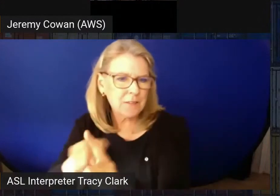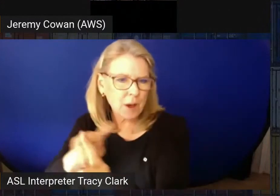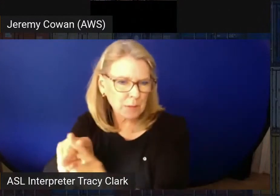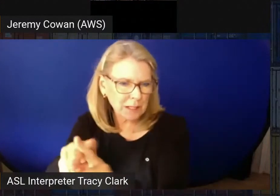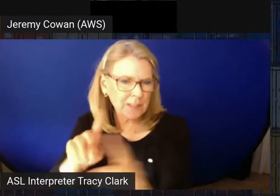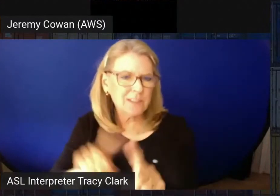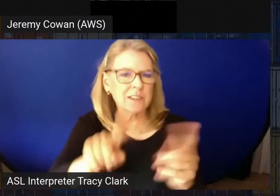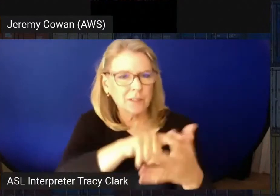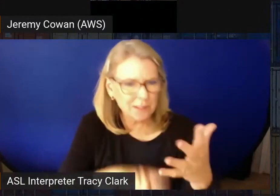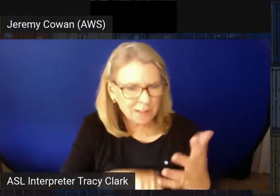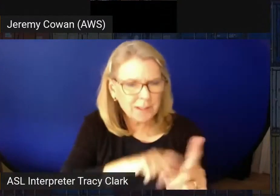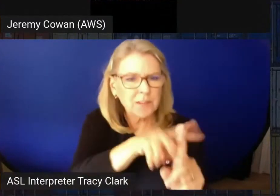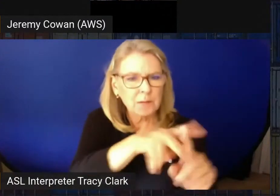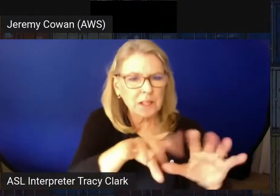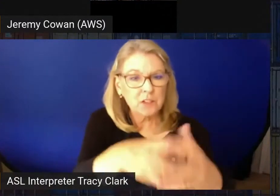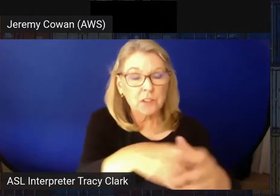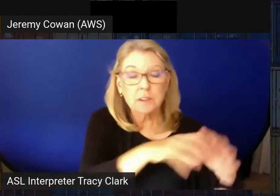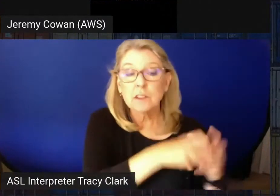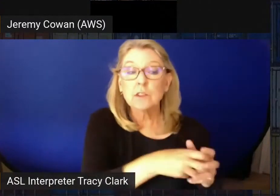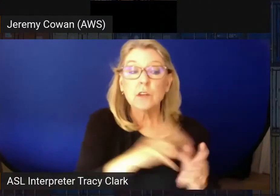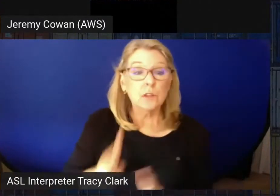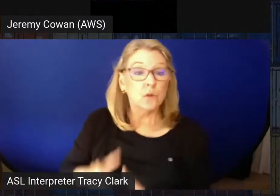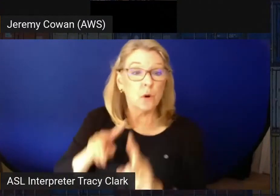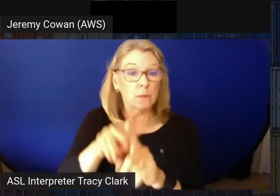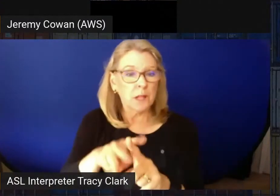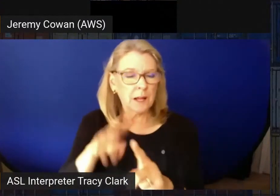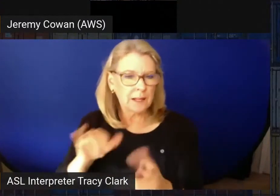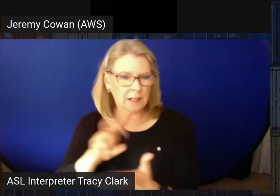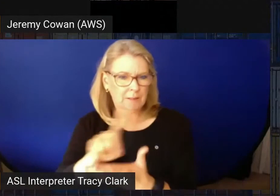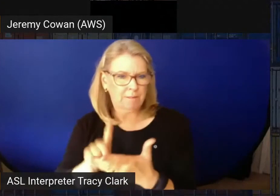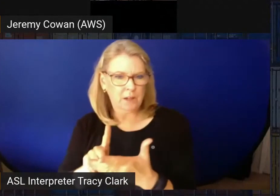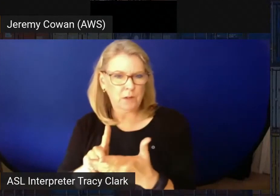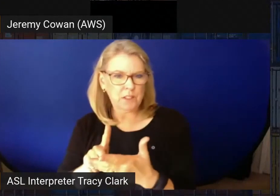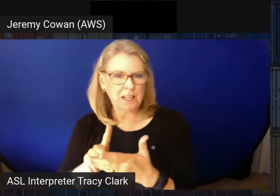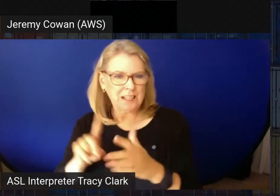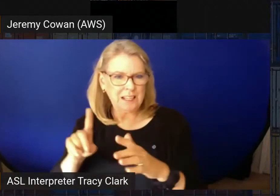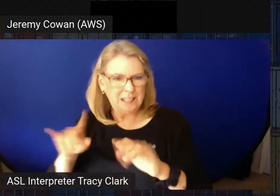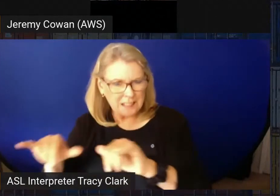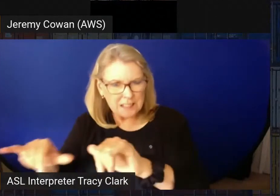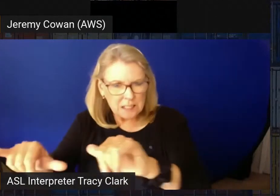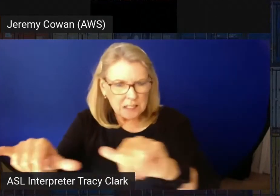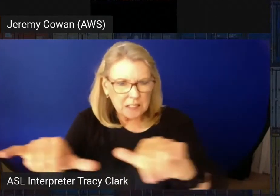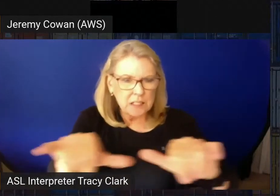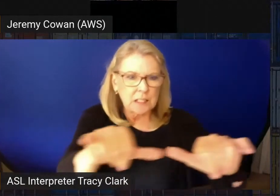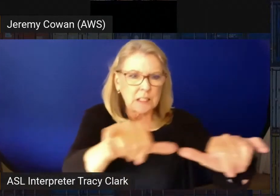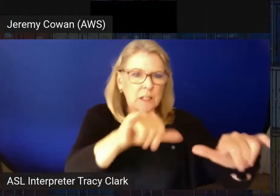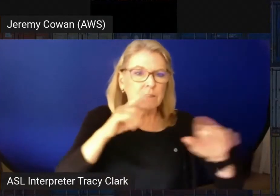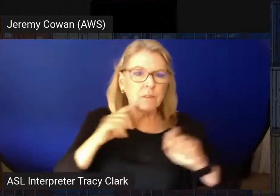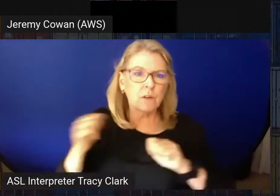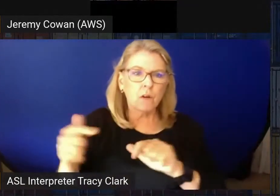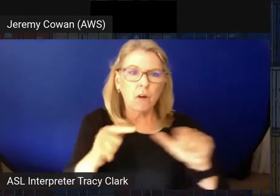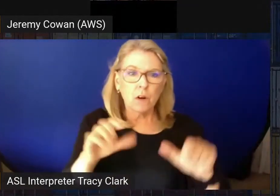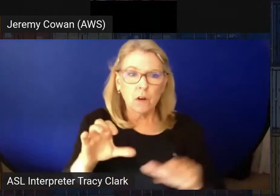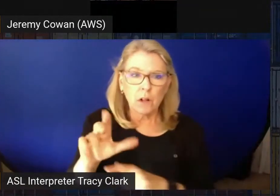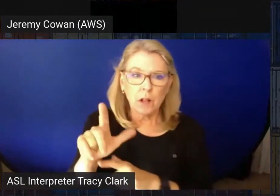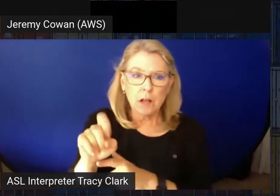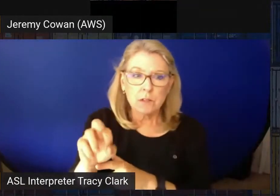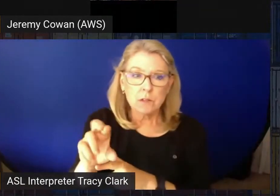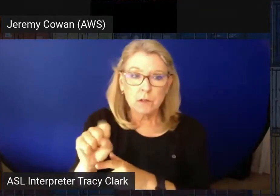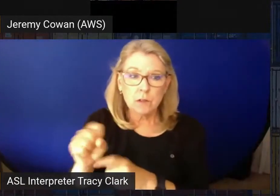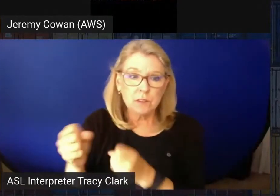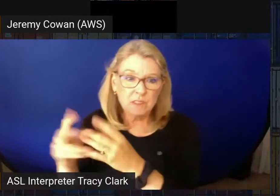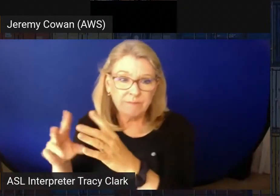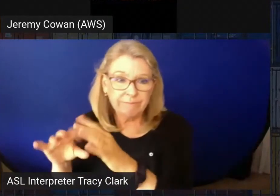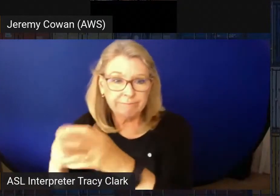applying configuration consistently across clusters can be a challenge. And